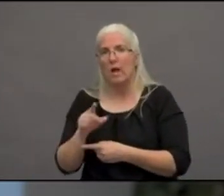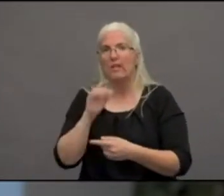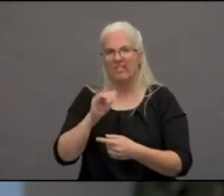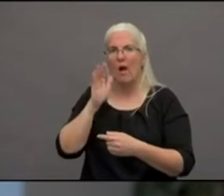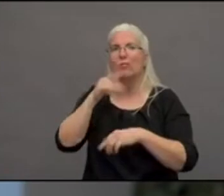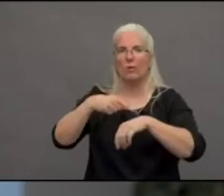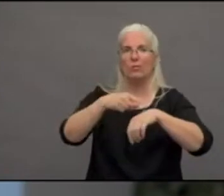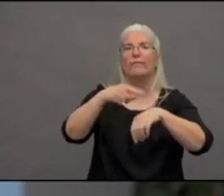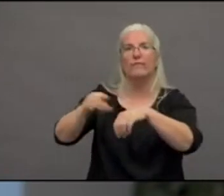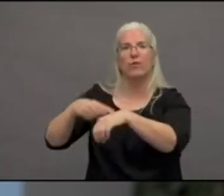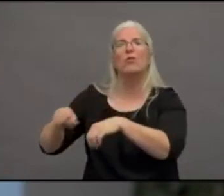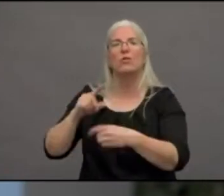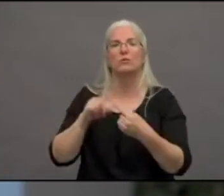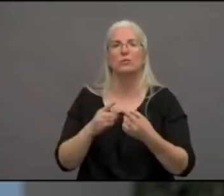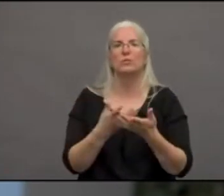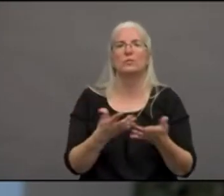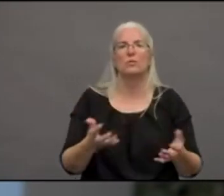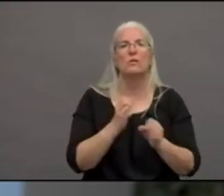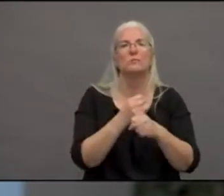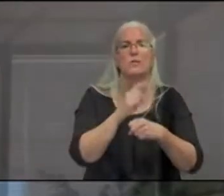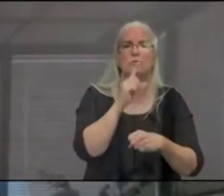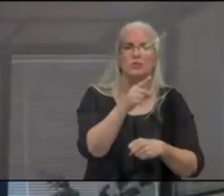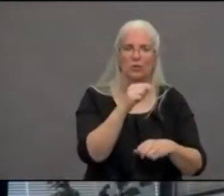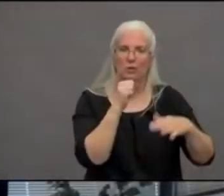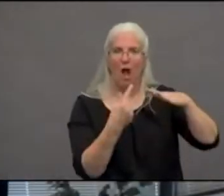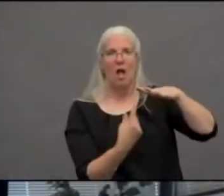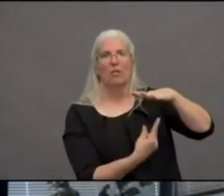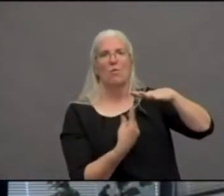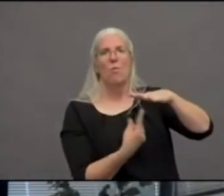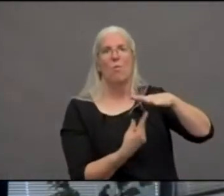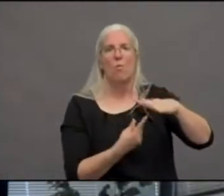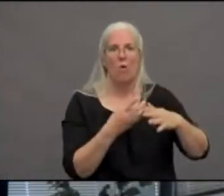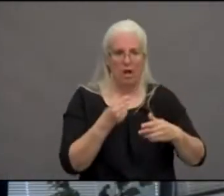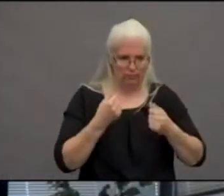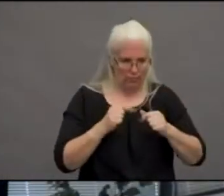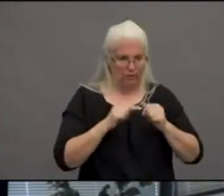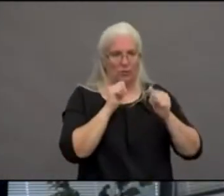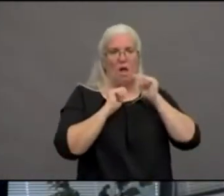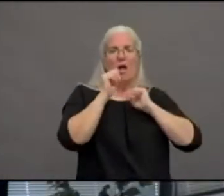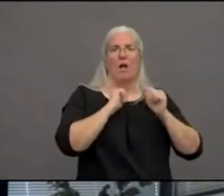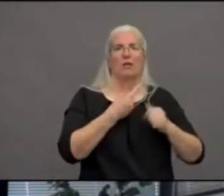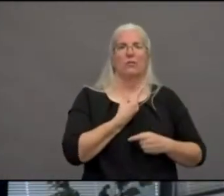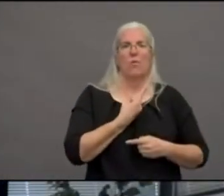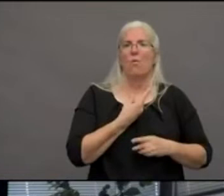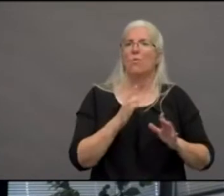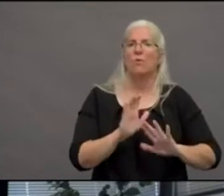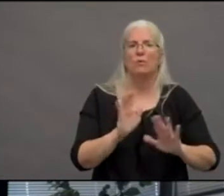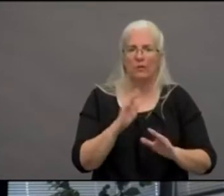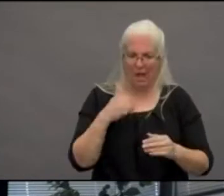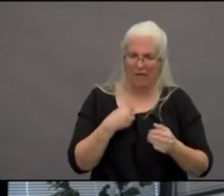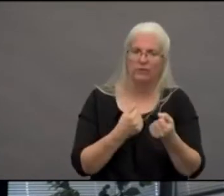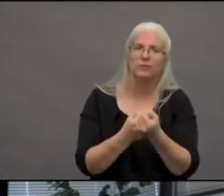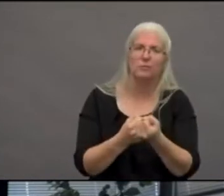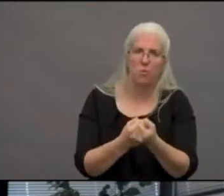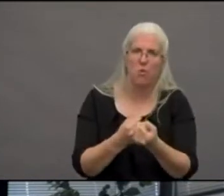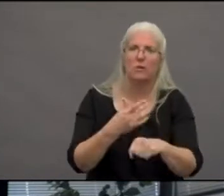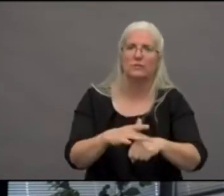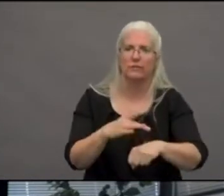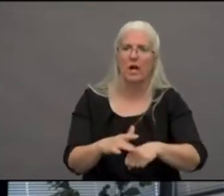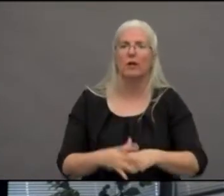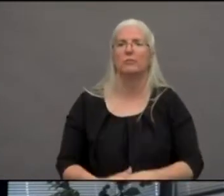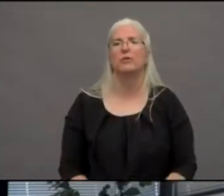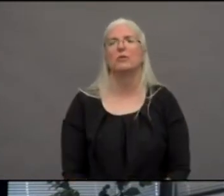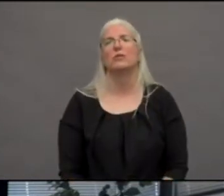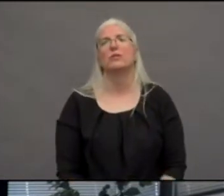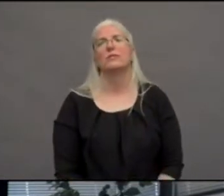we're not isolated and managing the stress on our own. Great. Let's talk about families for a second, and